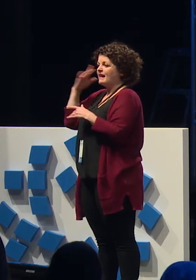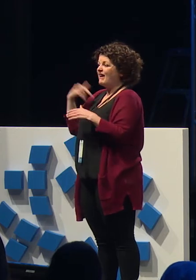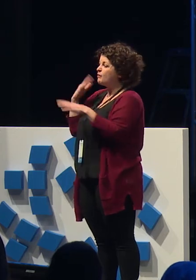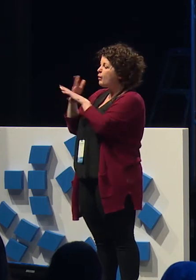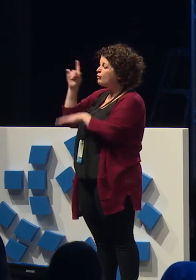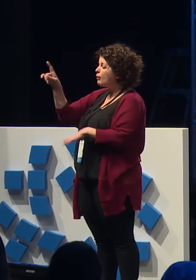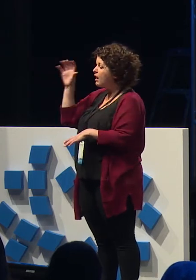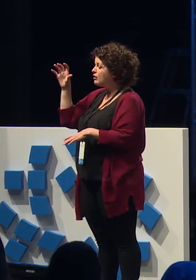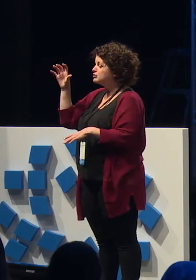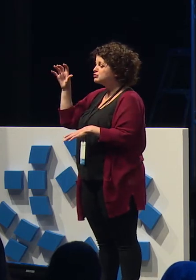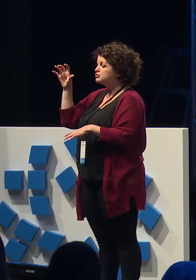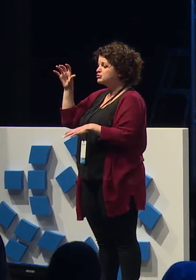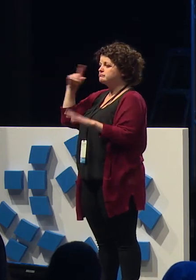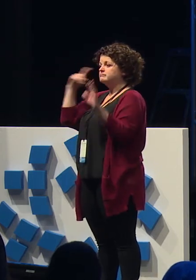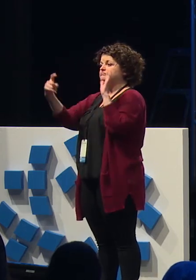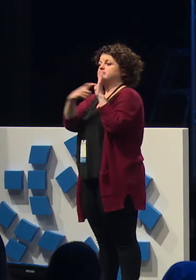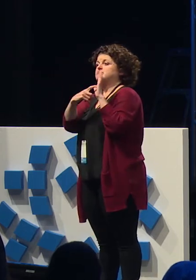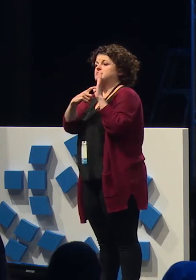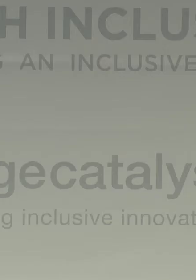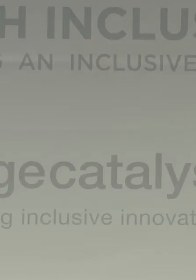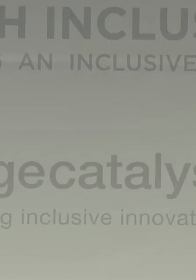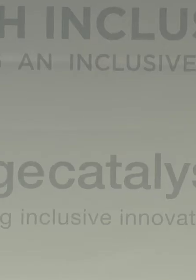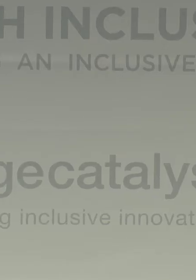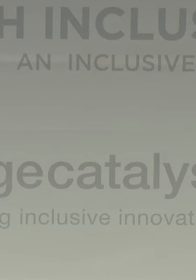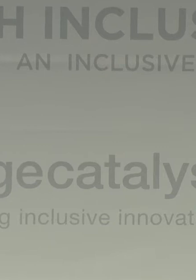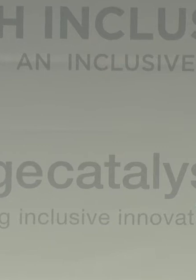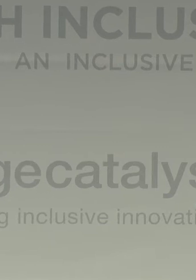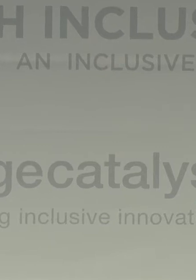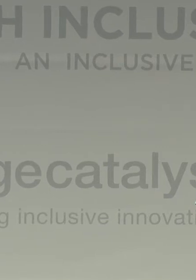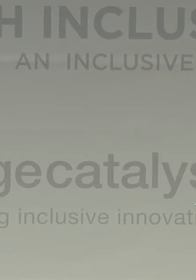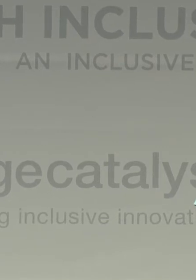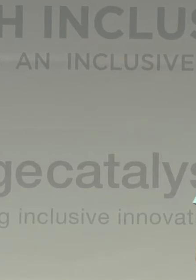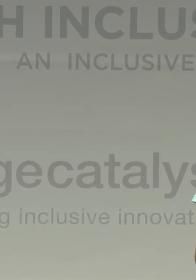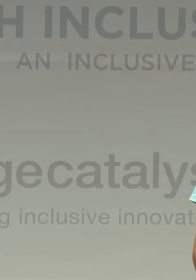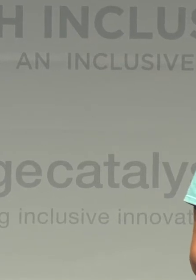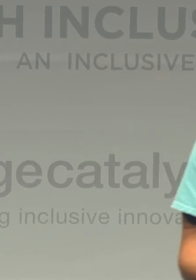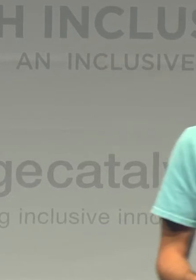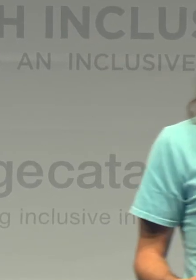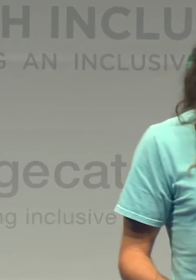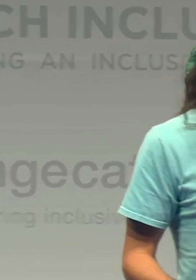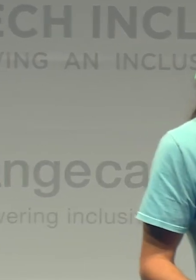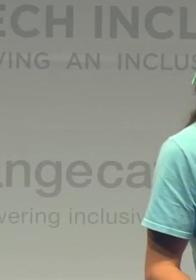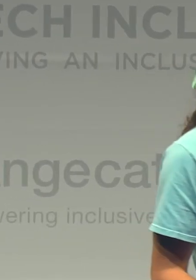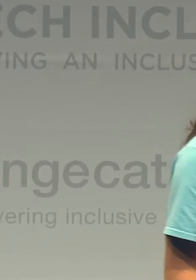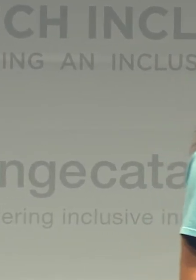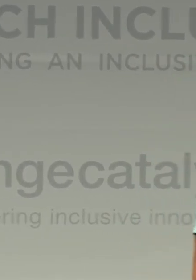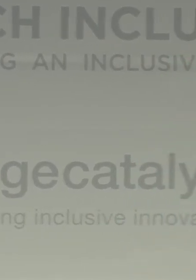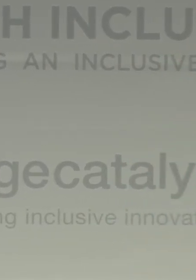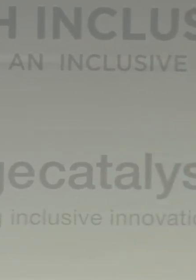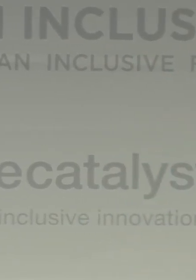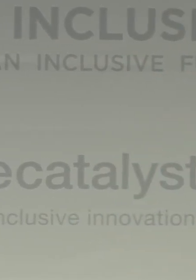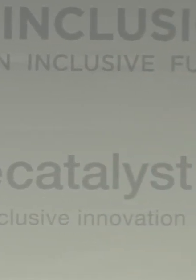100 recognized reservations in California, and if you pull out this and you look, you'll